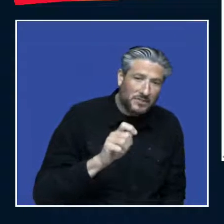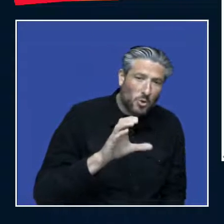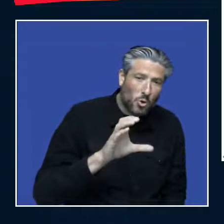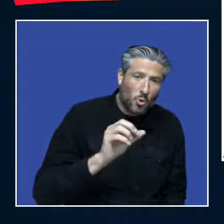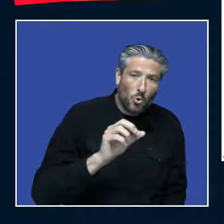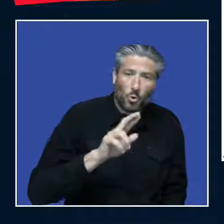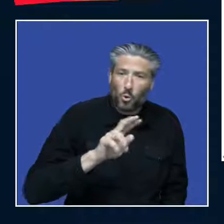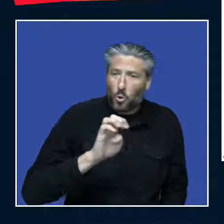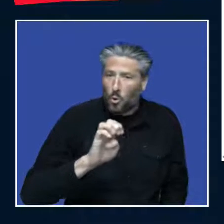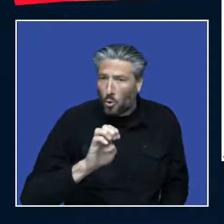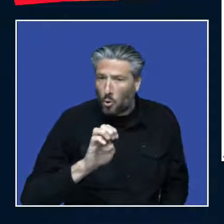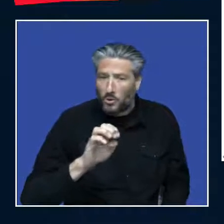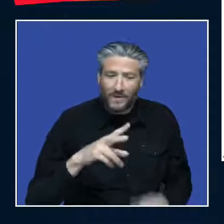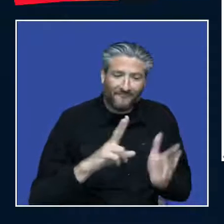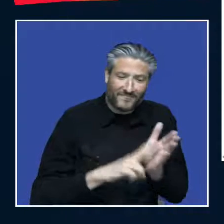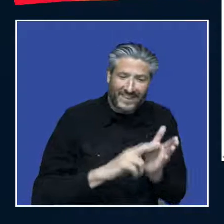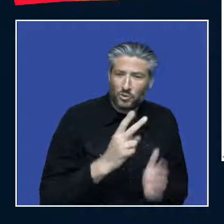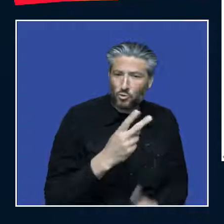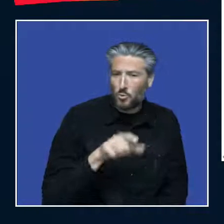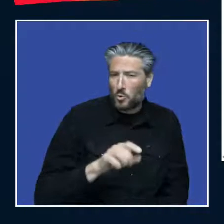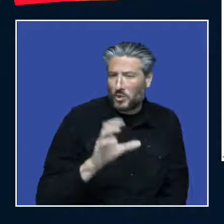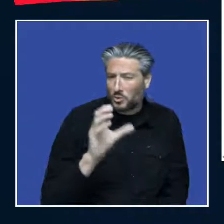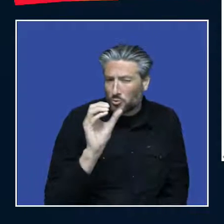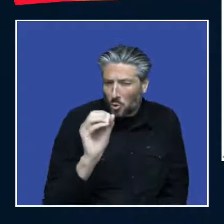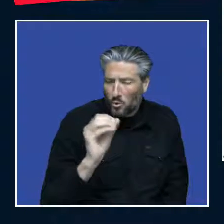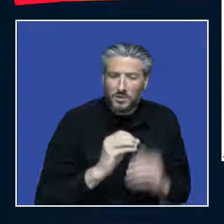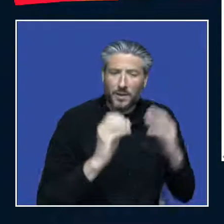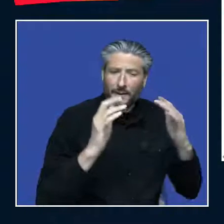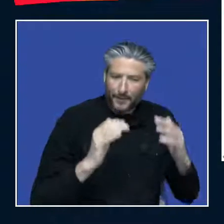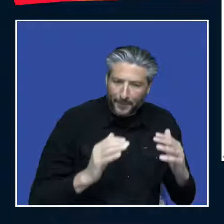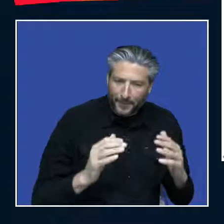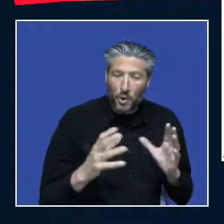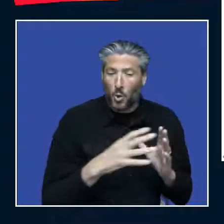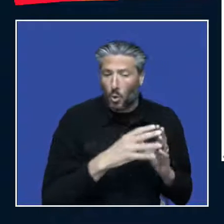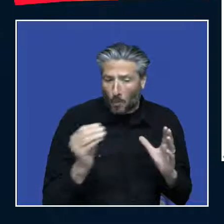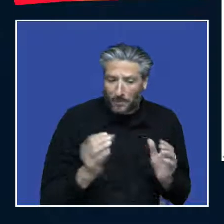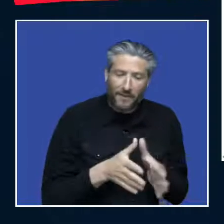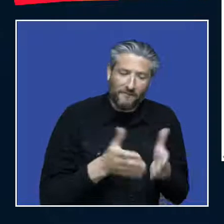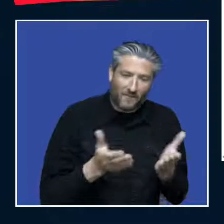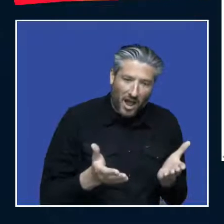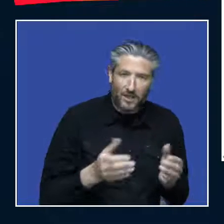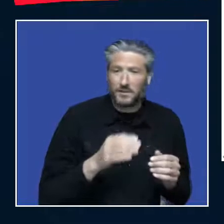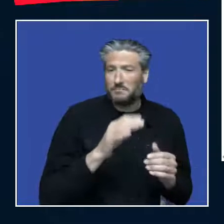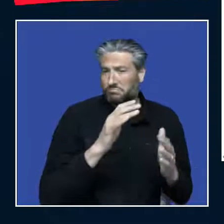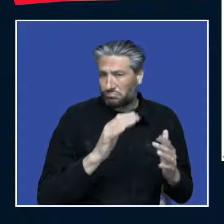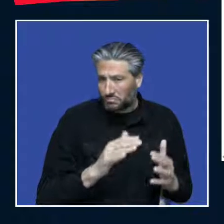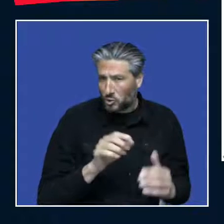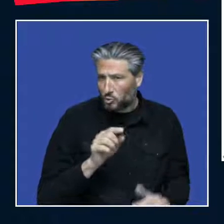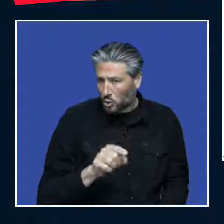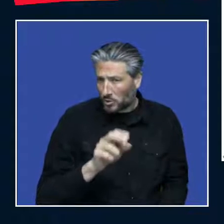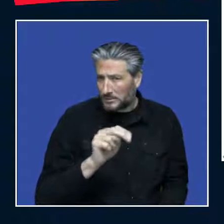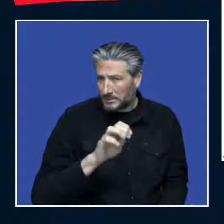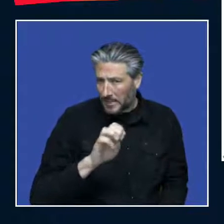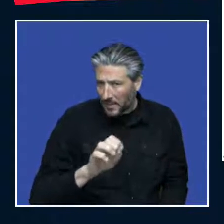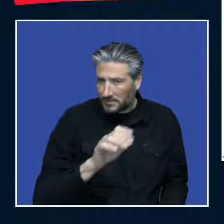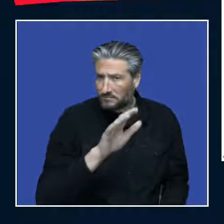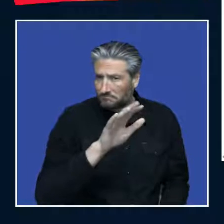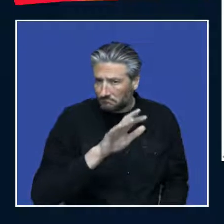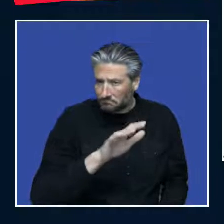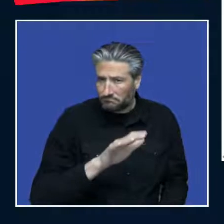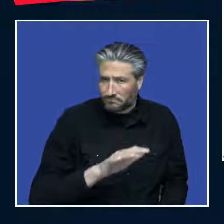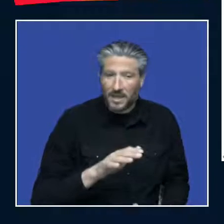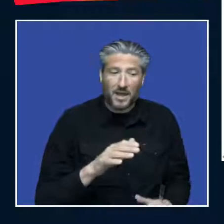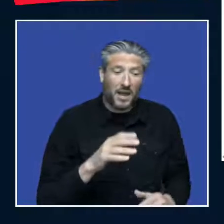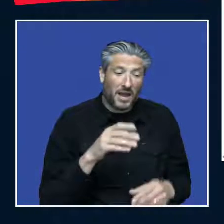set my work dir, copy the CS project file, run .NET restore to build my application,